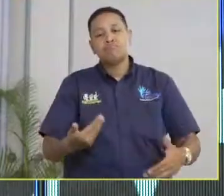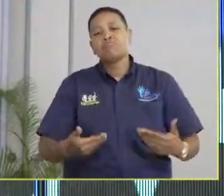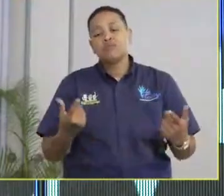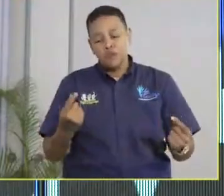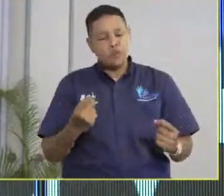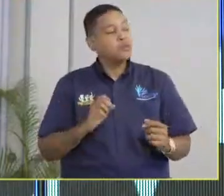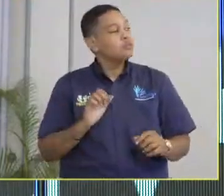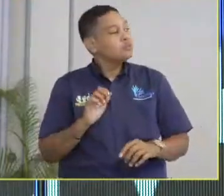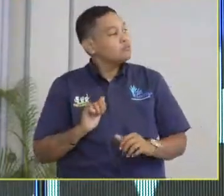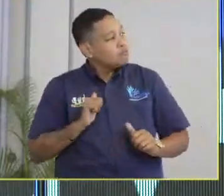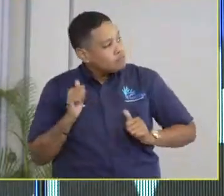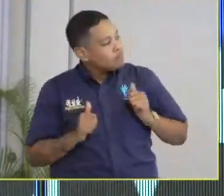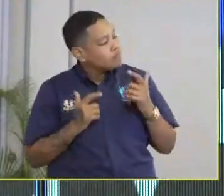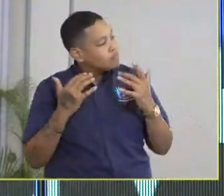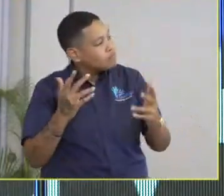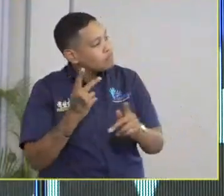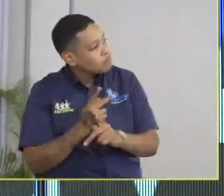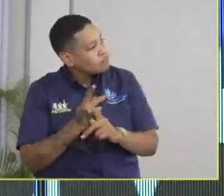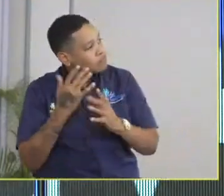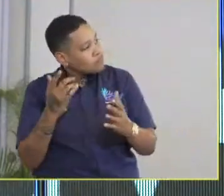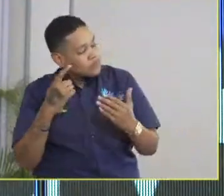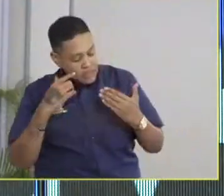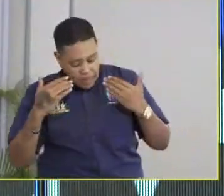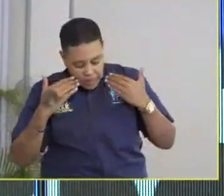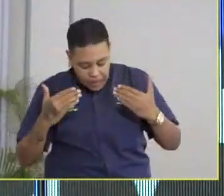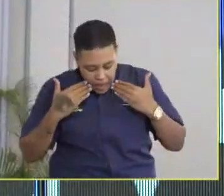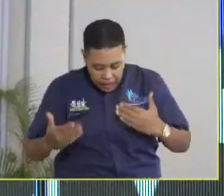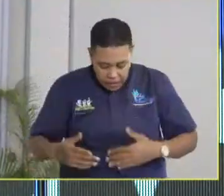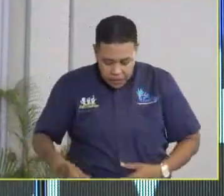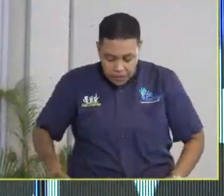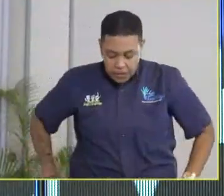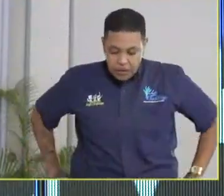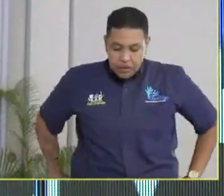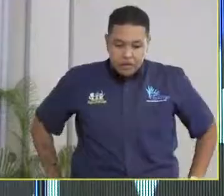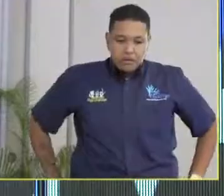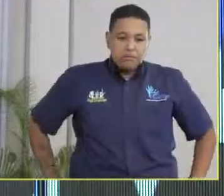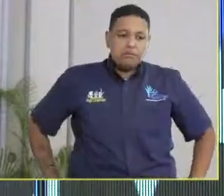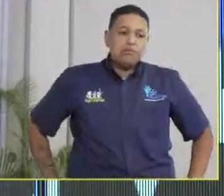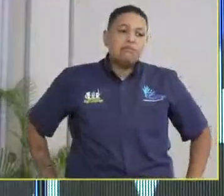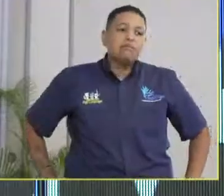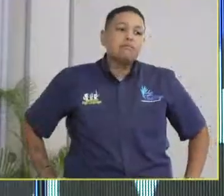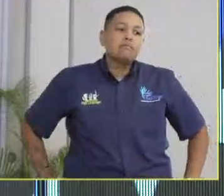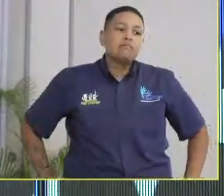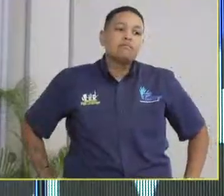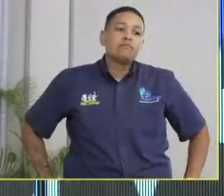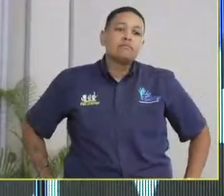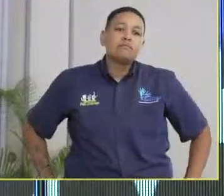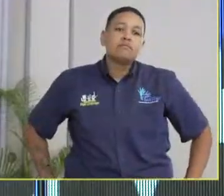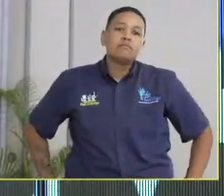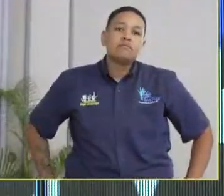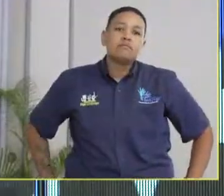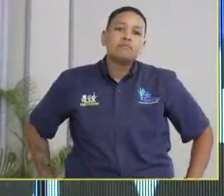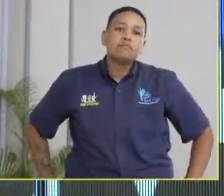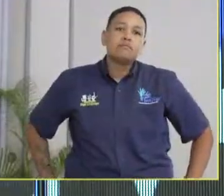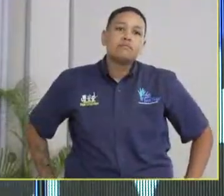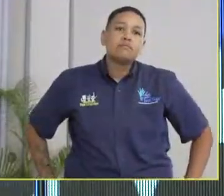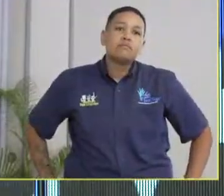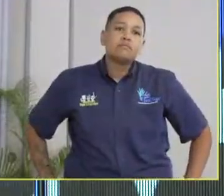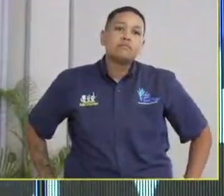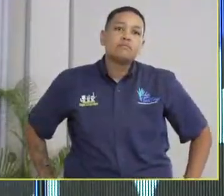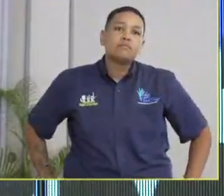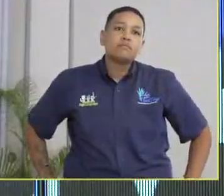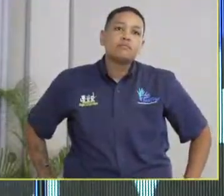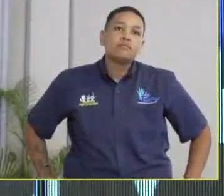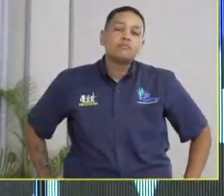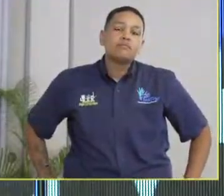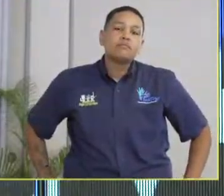kept it going. Thank you so much, Mrs. Gowie-Williams. All right, so then, and this many years